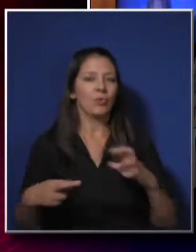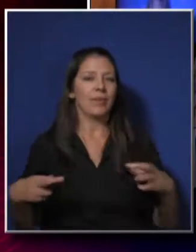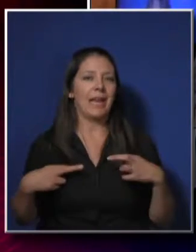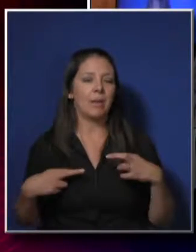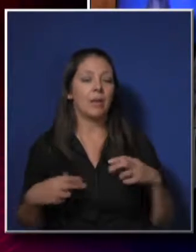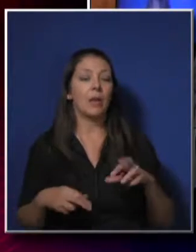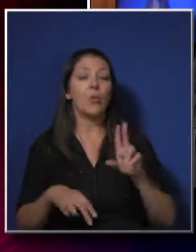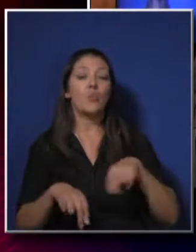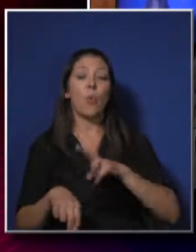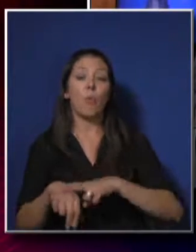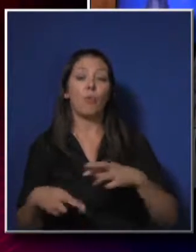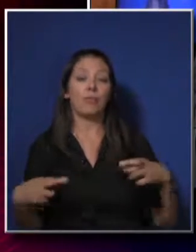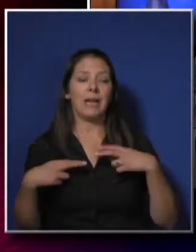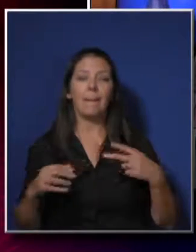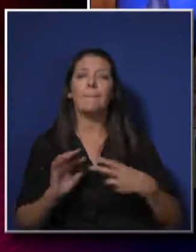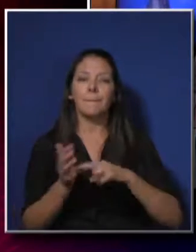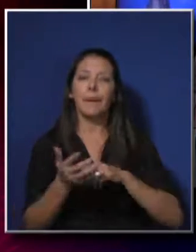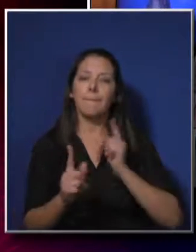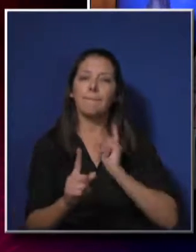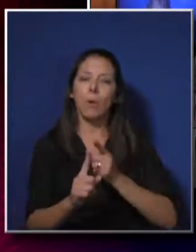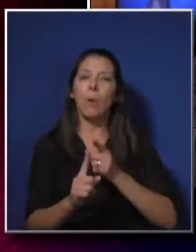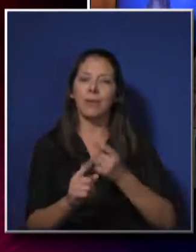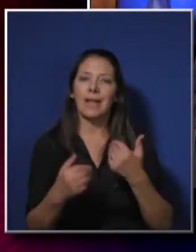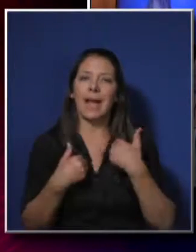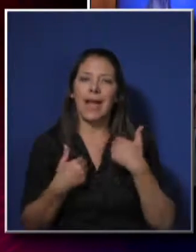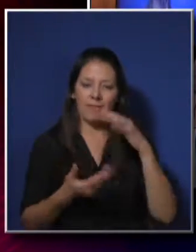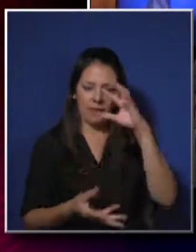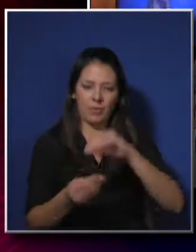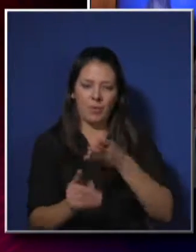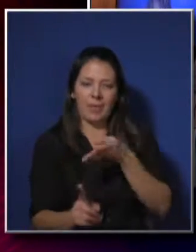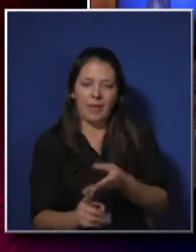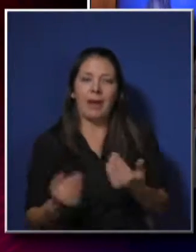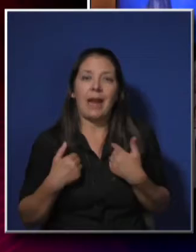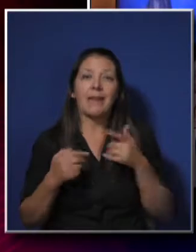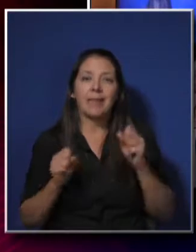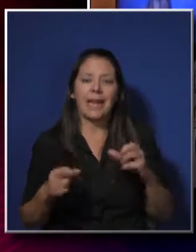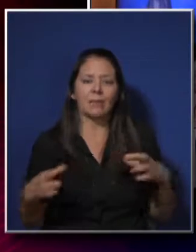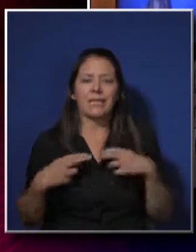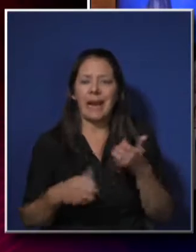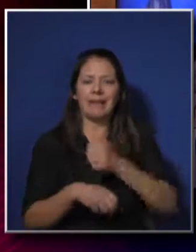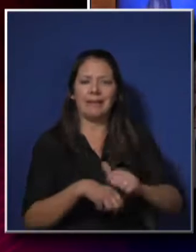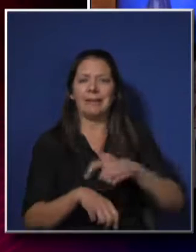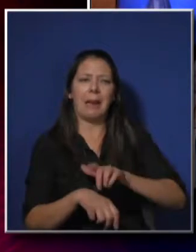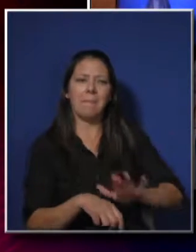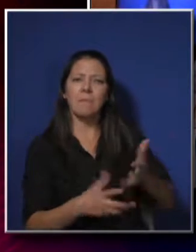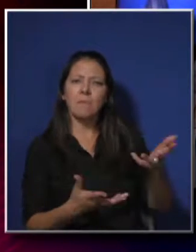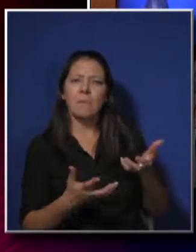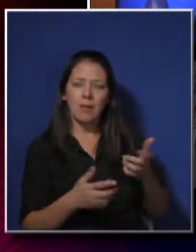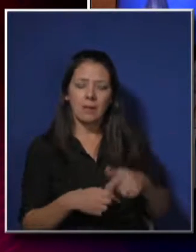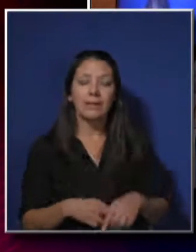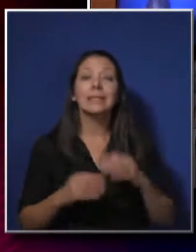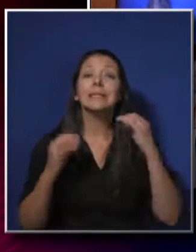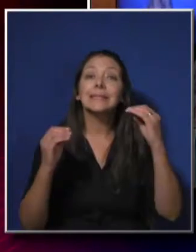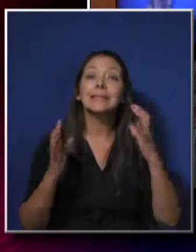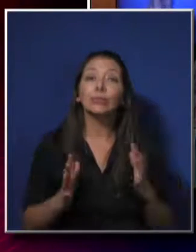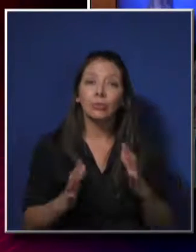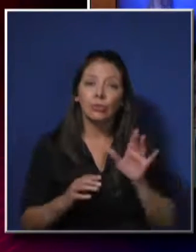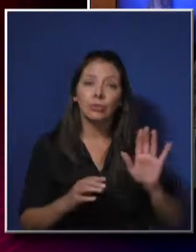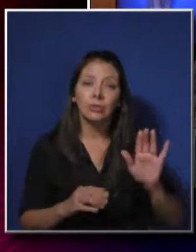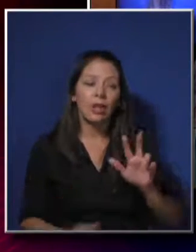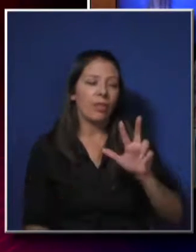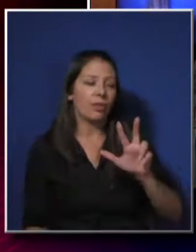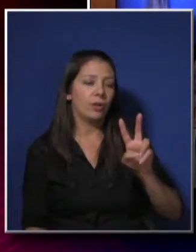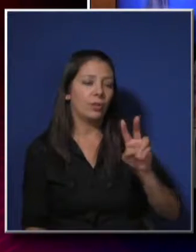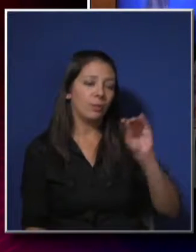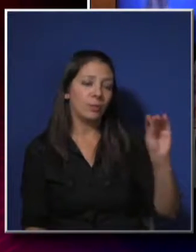they've met the retirement points and they can leave whenever they want. With regard to teachers, there are 32% of our